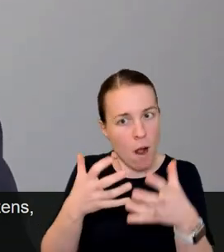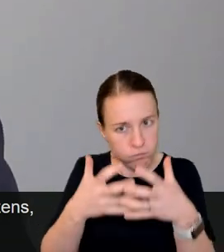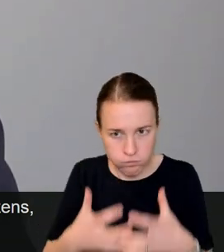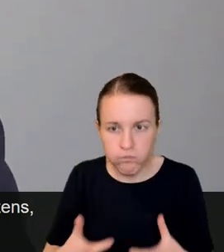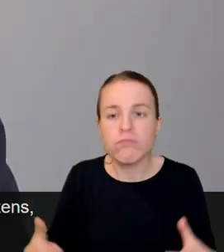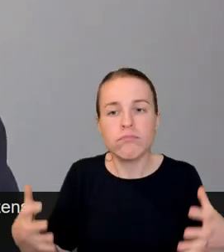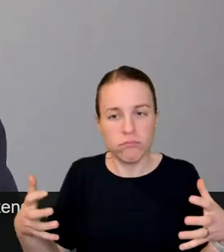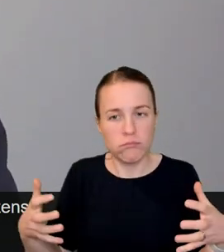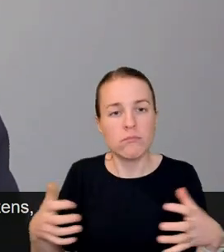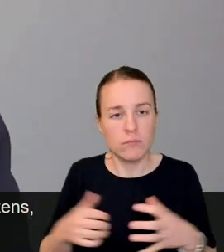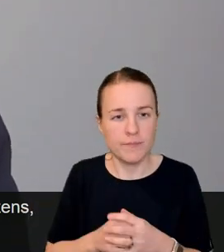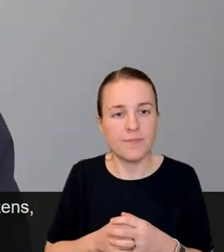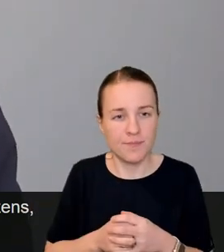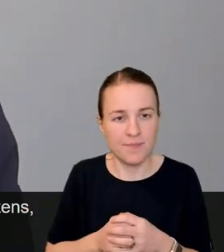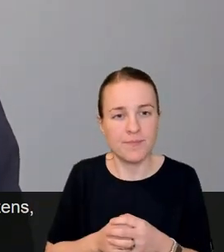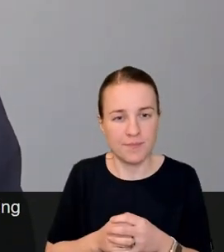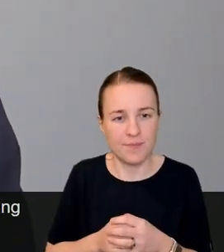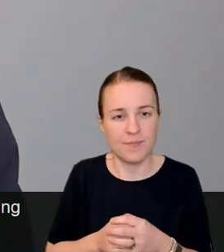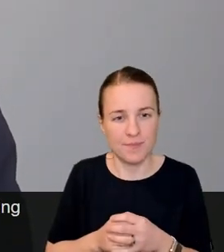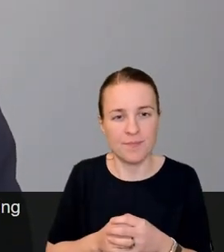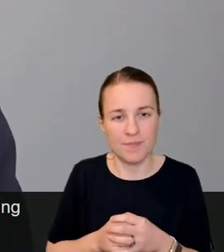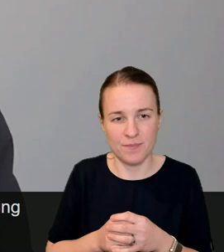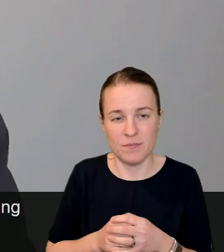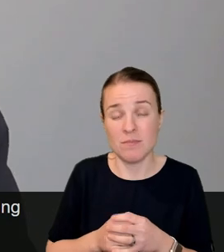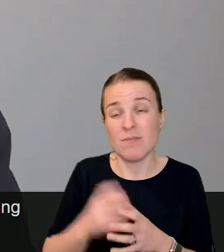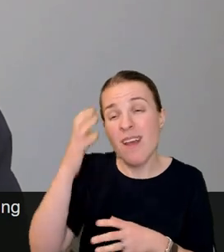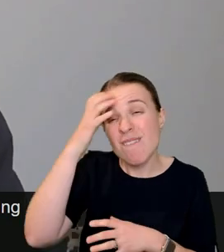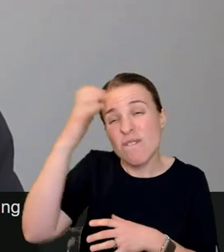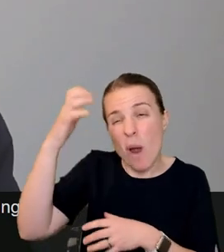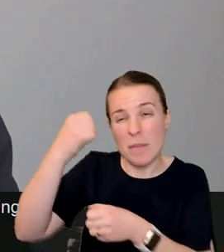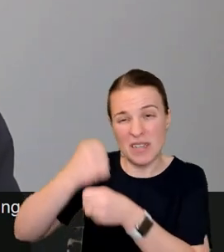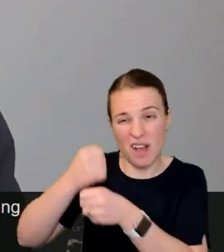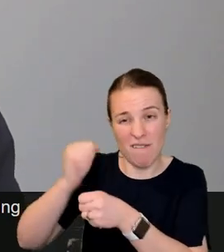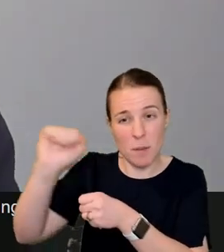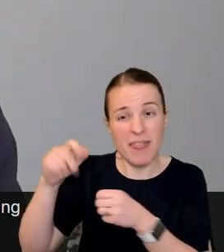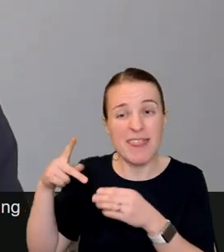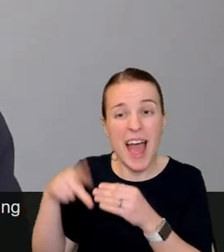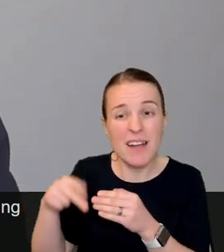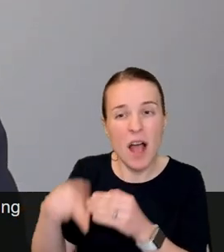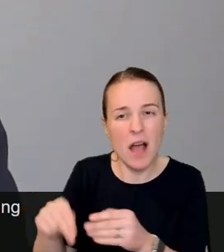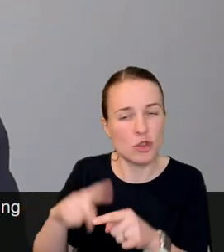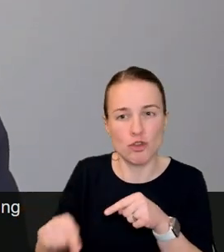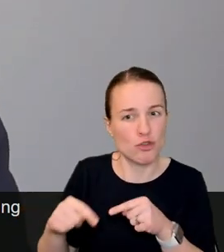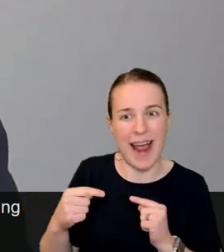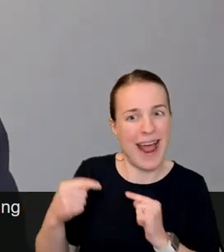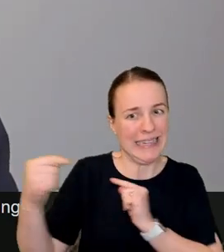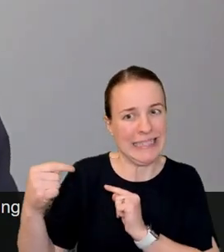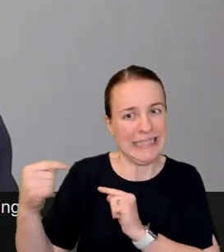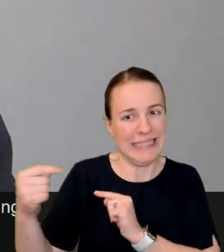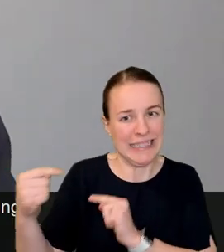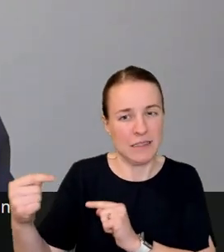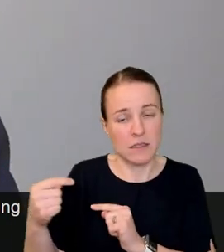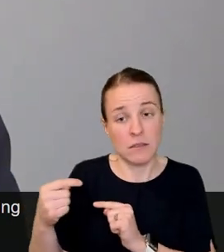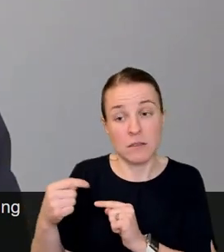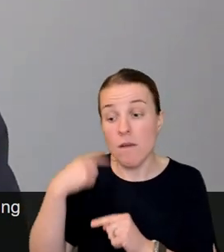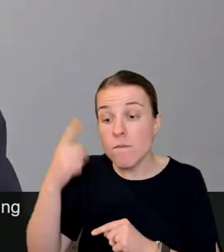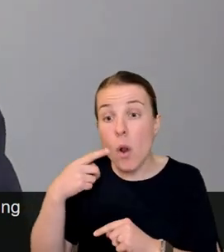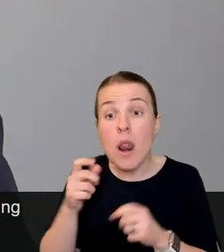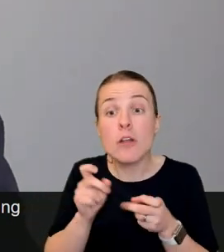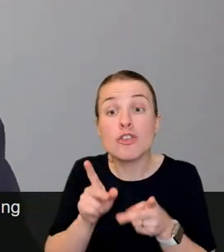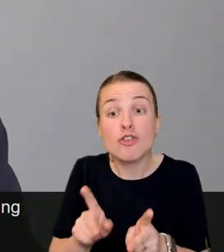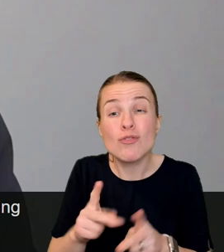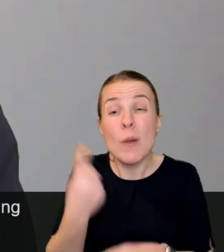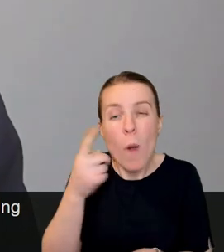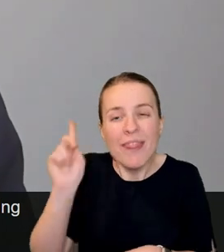to reverse the huge government cuts, with more than 1,000 extra officers on London's streets. And